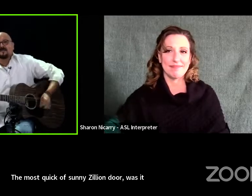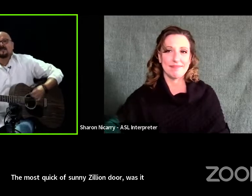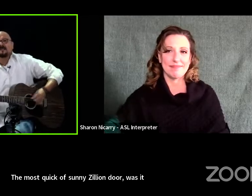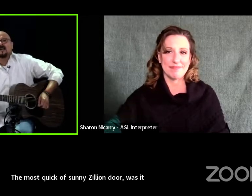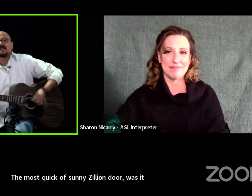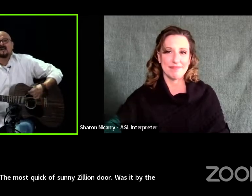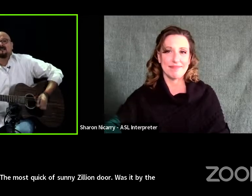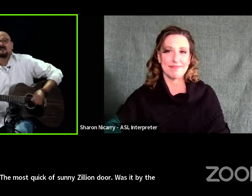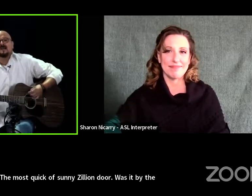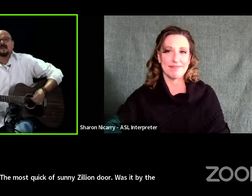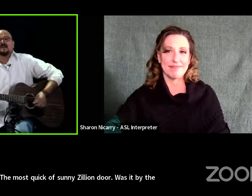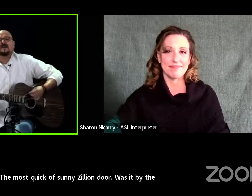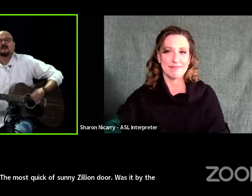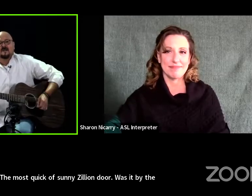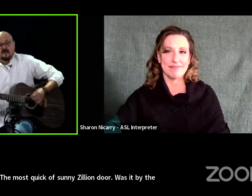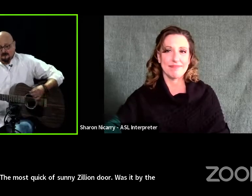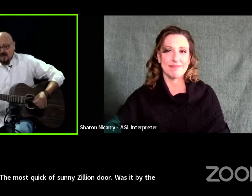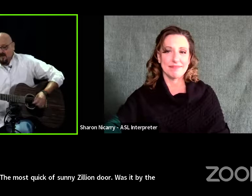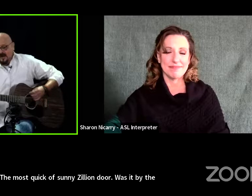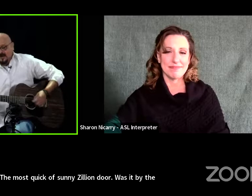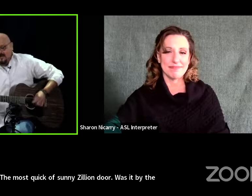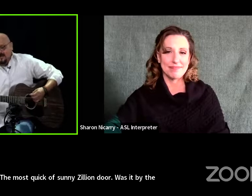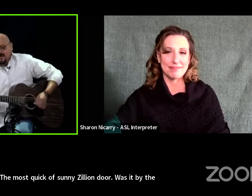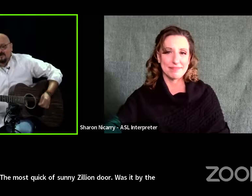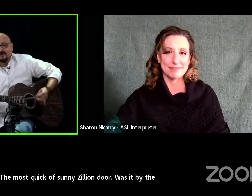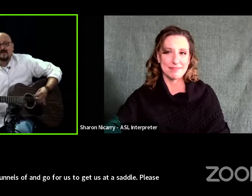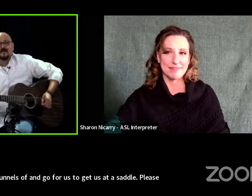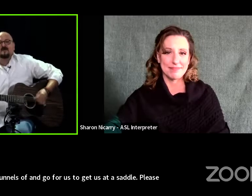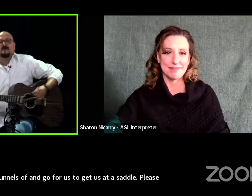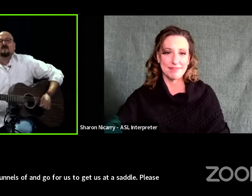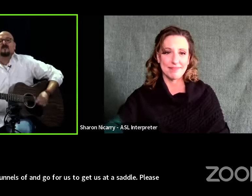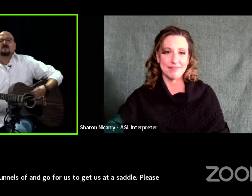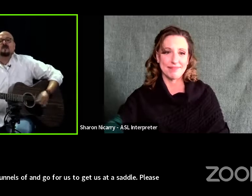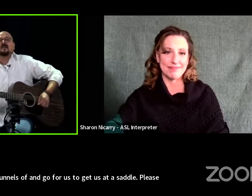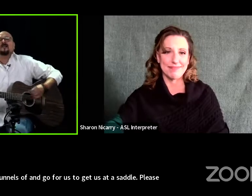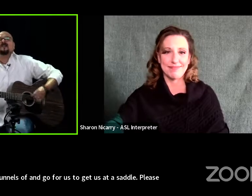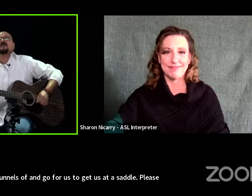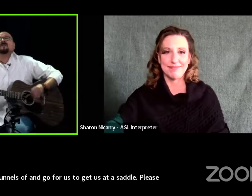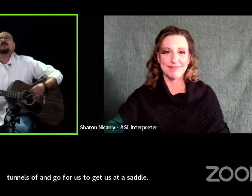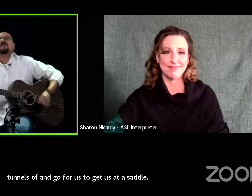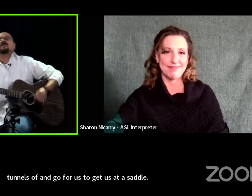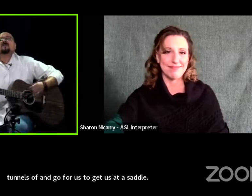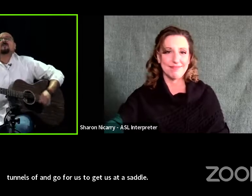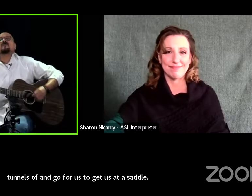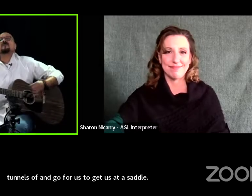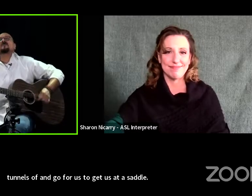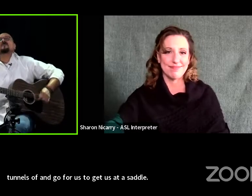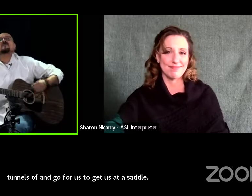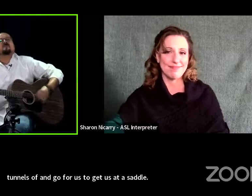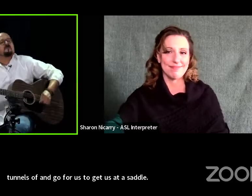quedas abrazada al frío de una lista enorme de amores